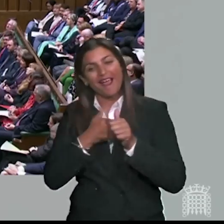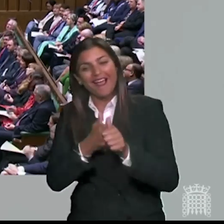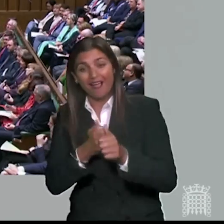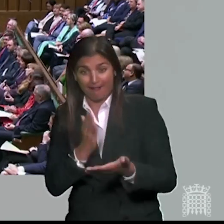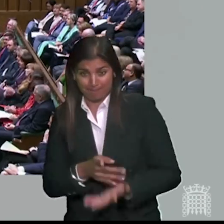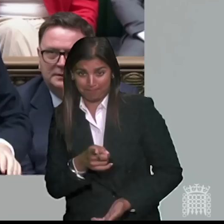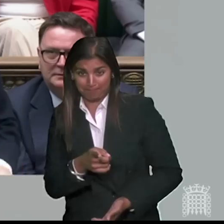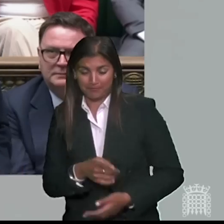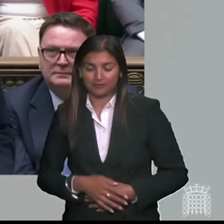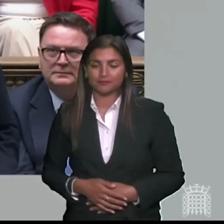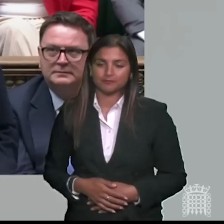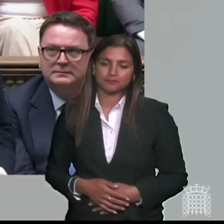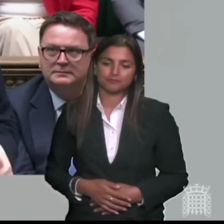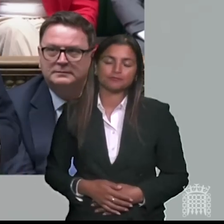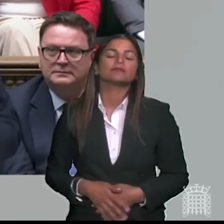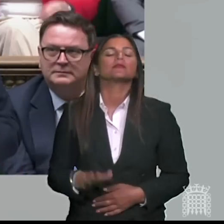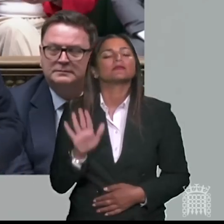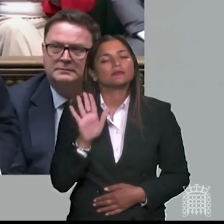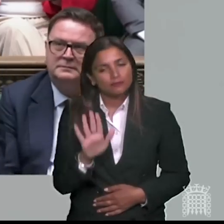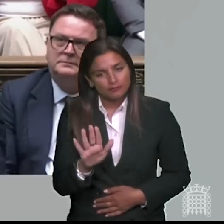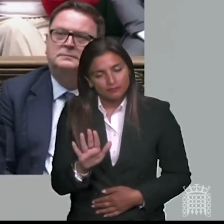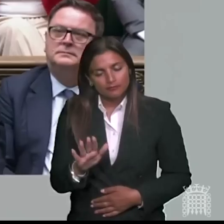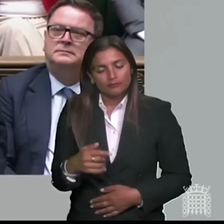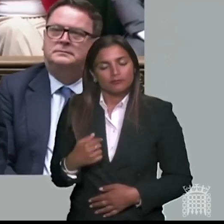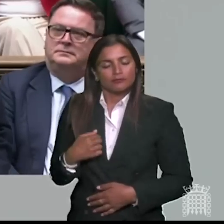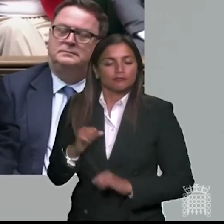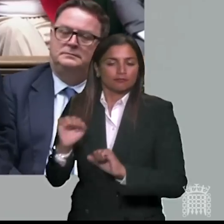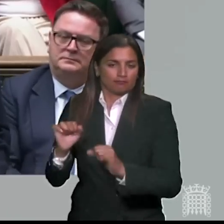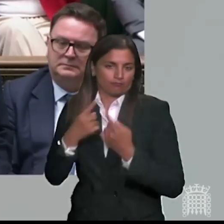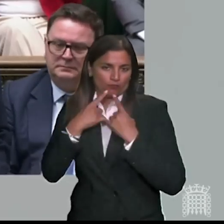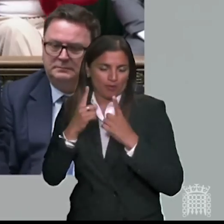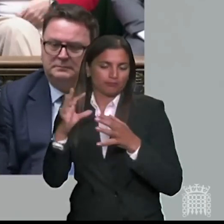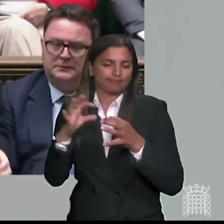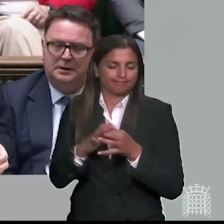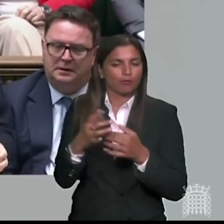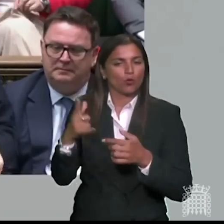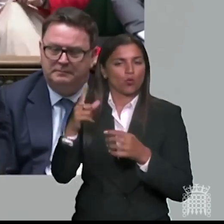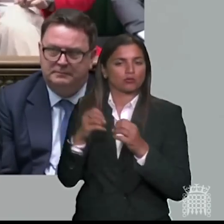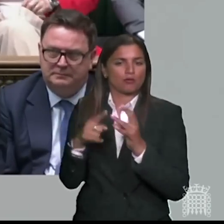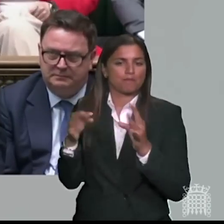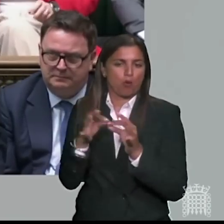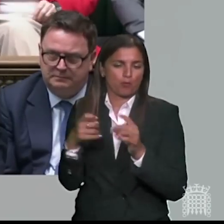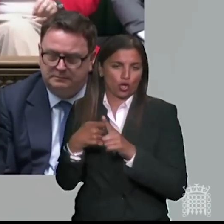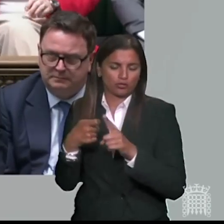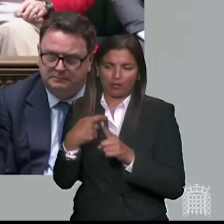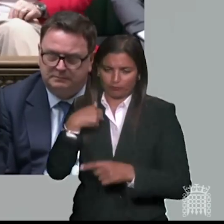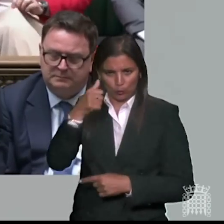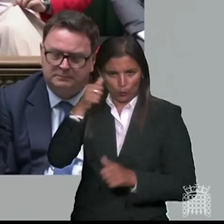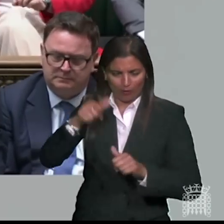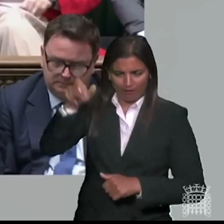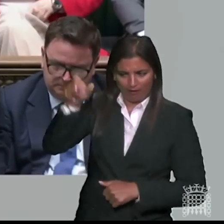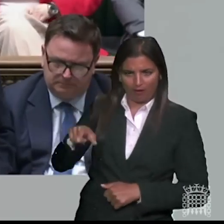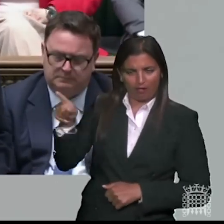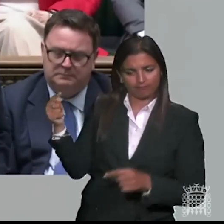Well, may I begin by associating myself with the Right Honourable Lady's remarks about Lord Bob Kerslake. I knew him from my time in Downing Street. He was